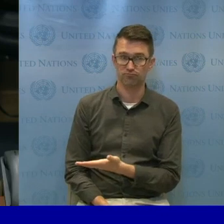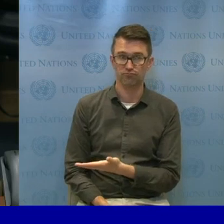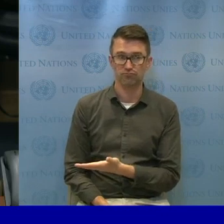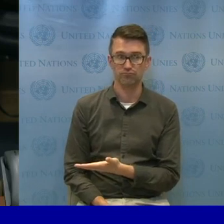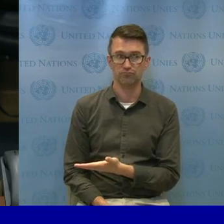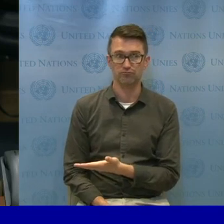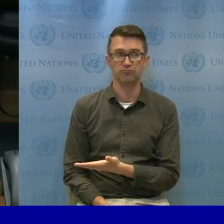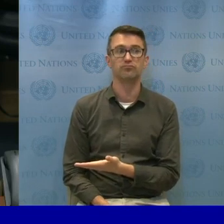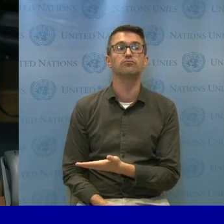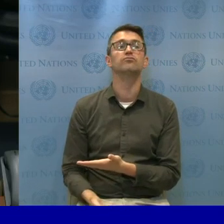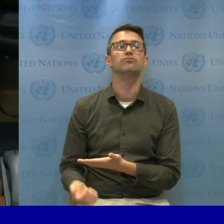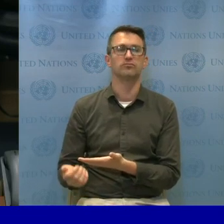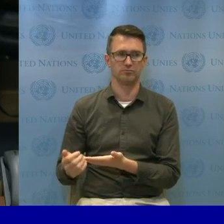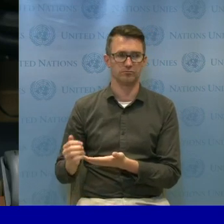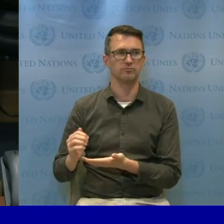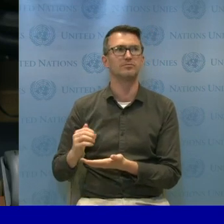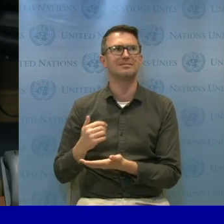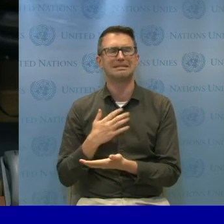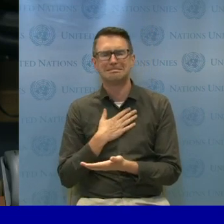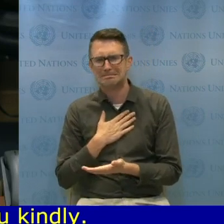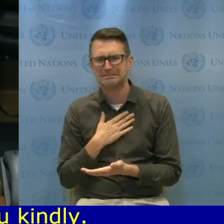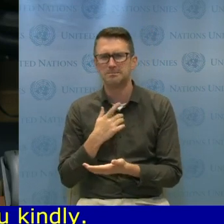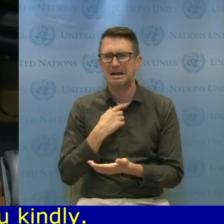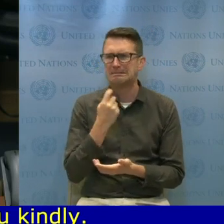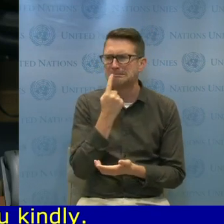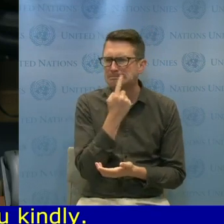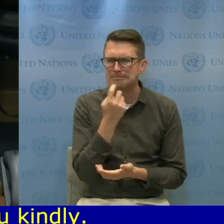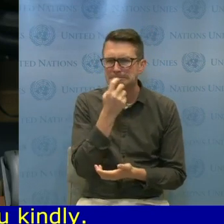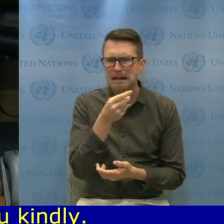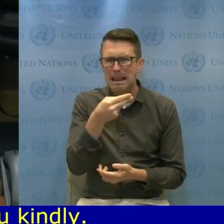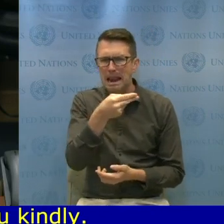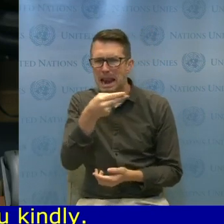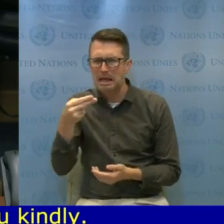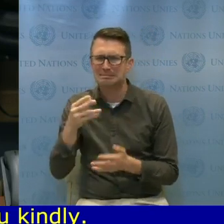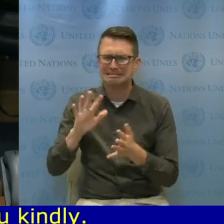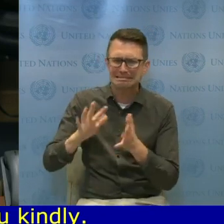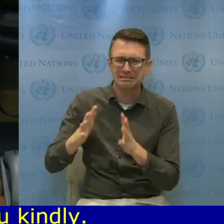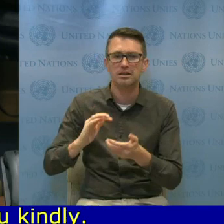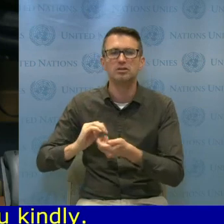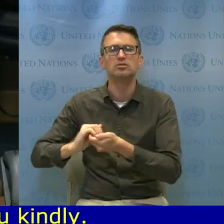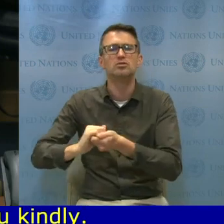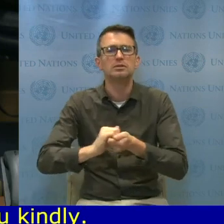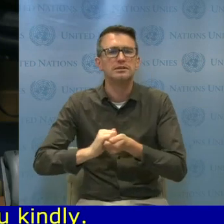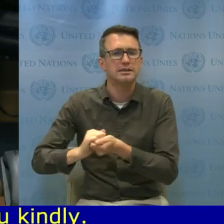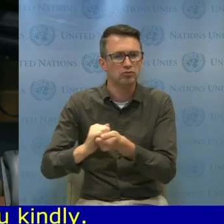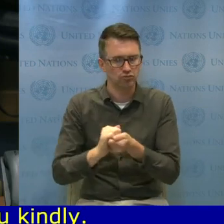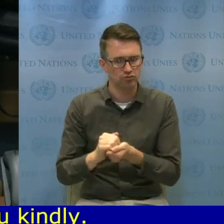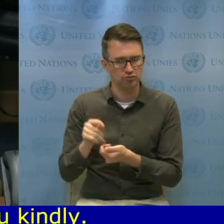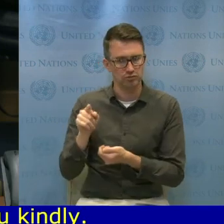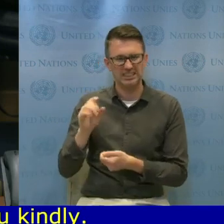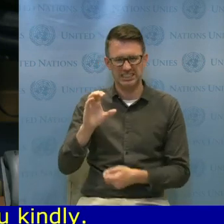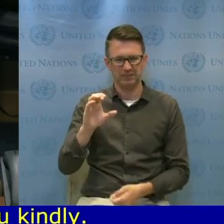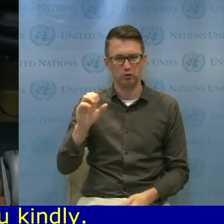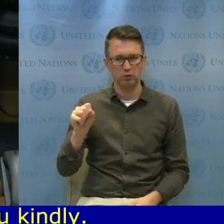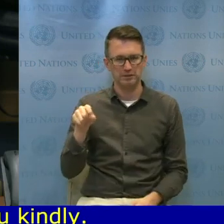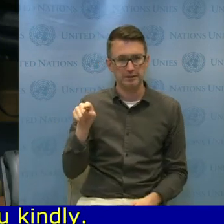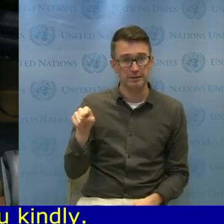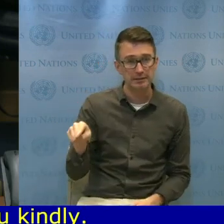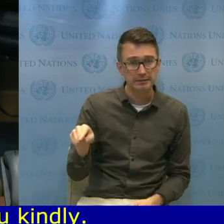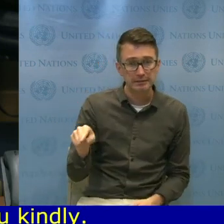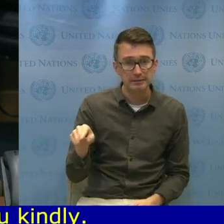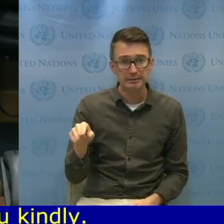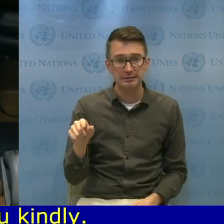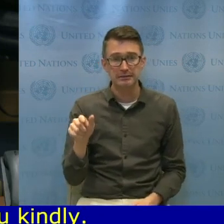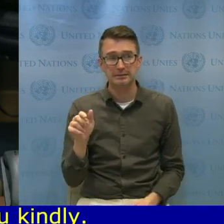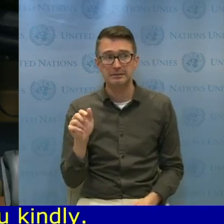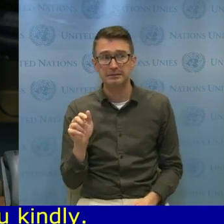pronounced correctly, Odem dos Advogados de Brasil, Cancelo Federal, to kindly take the